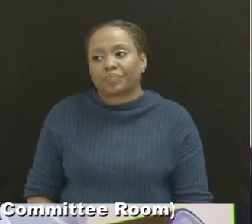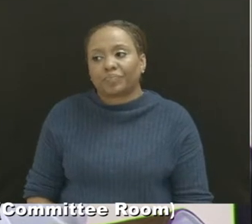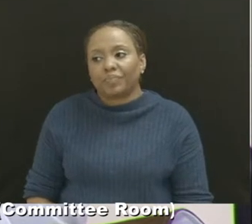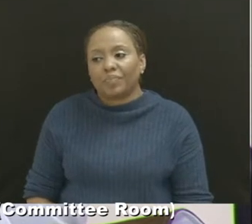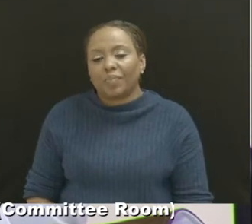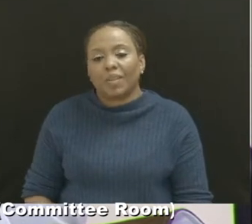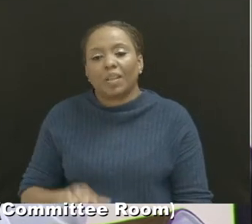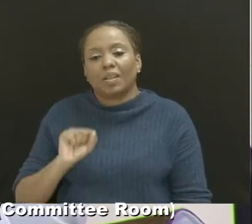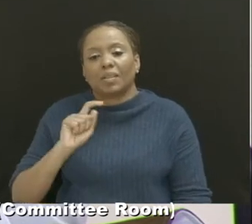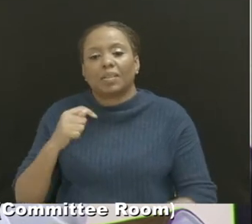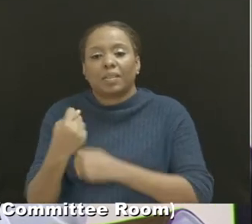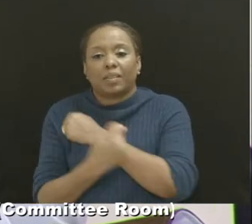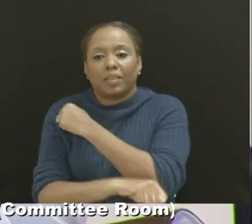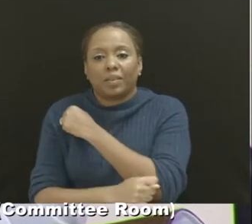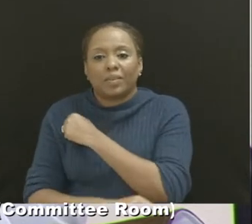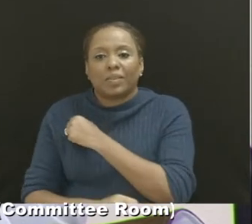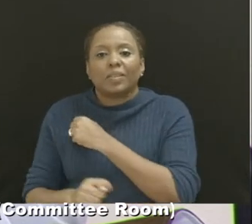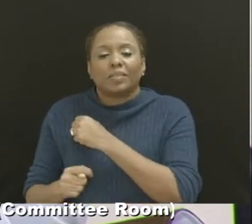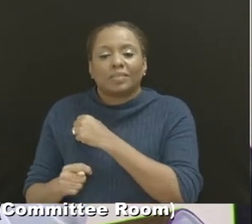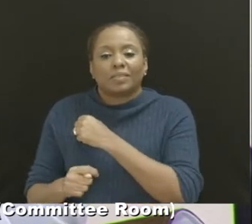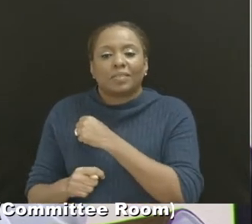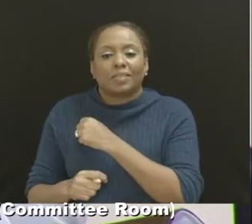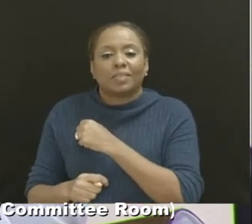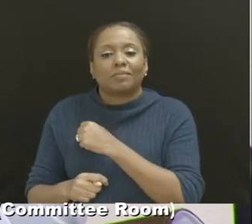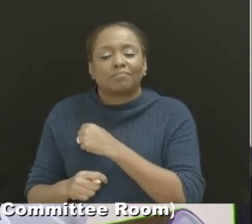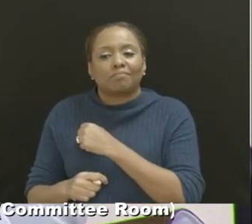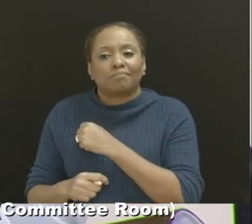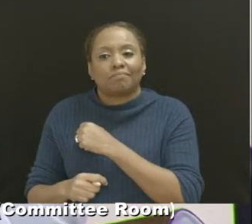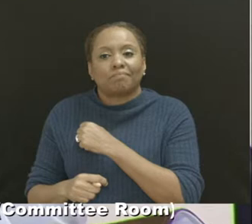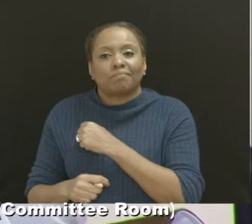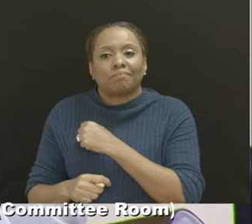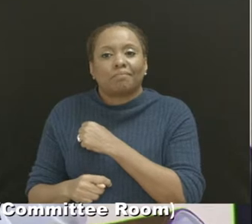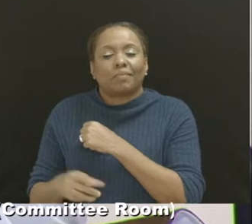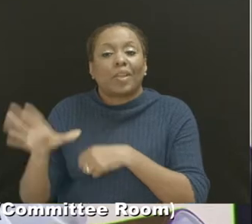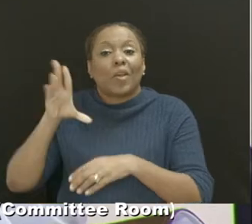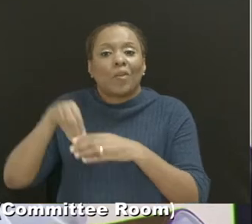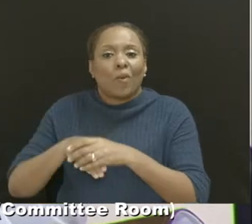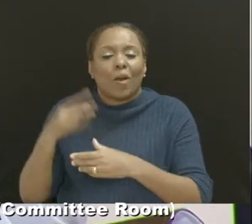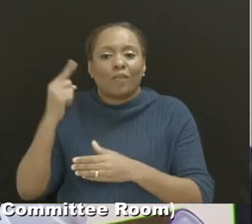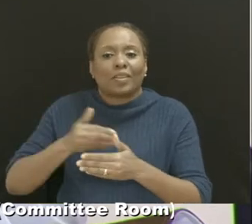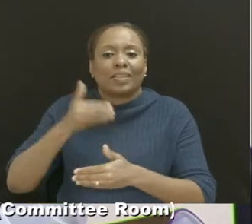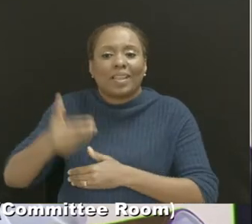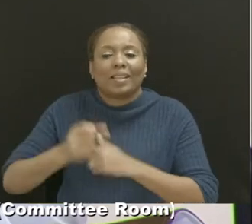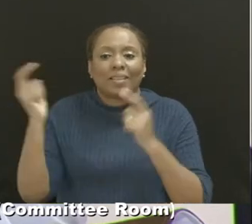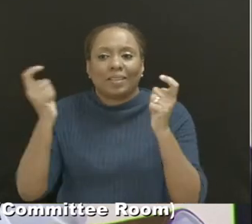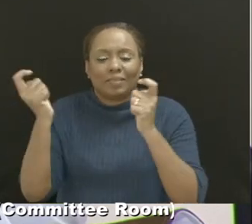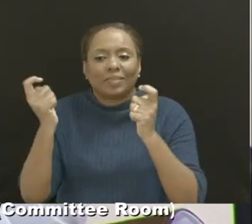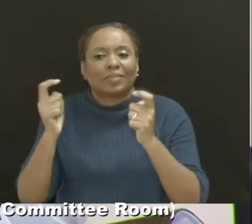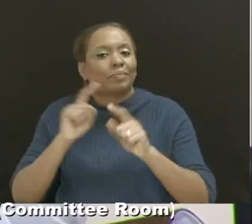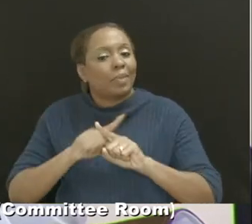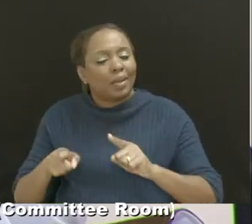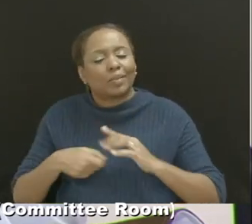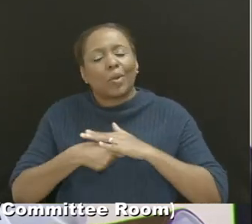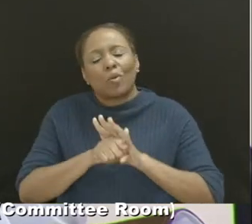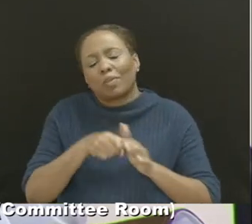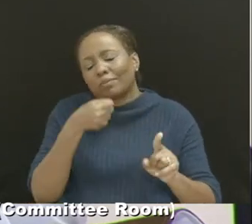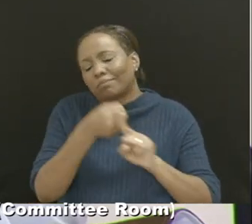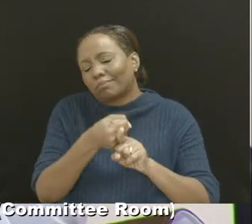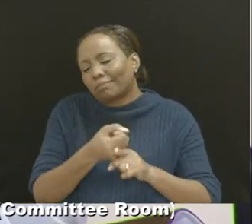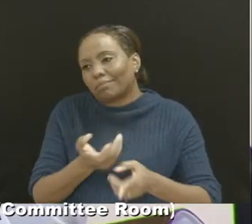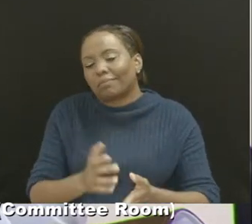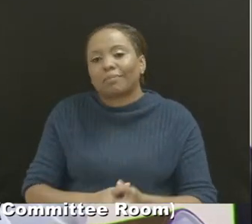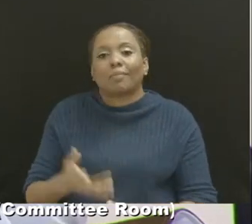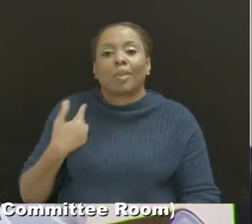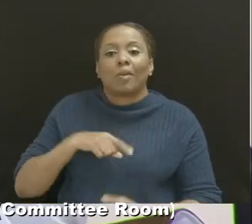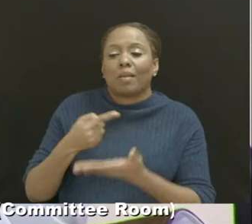parish which was due for celebrations. Since that time, we've had discussions with some private sector people. We've had some discussions